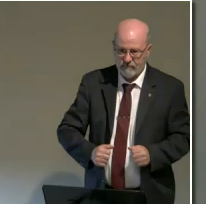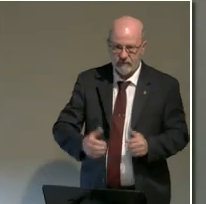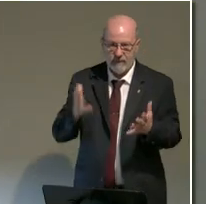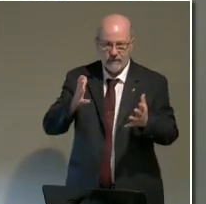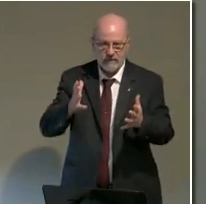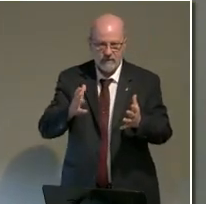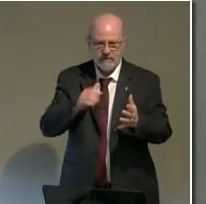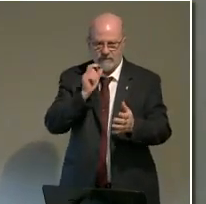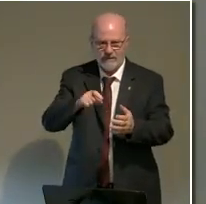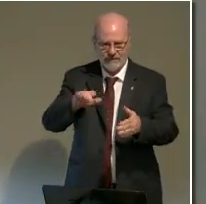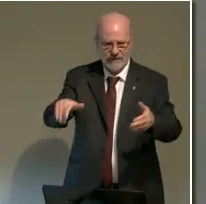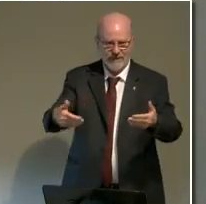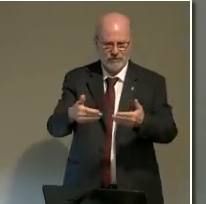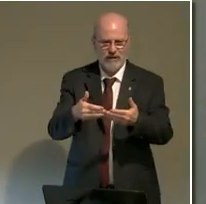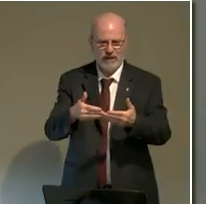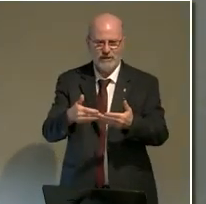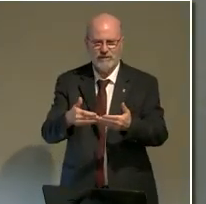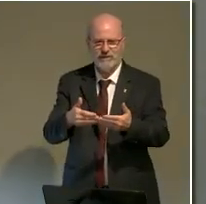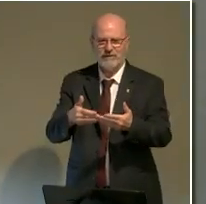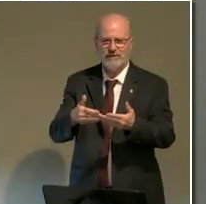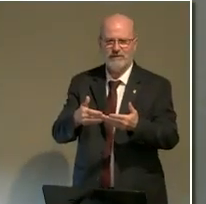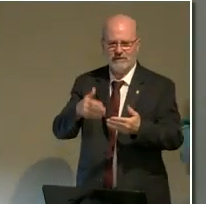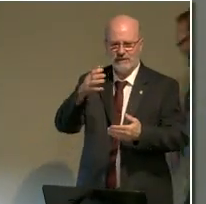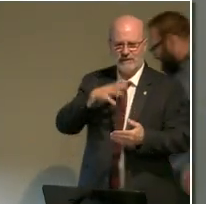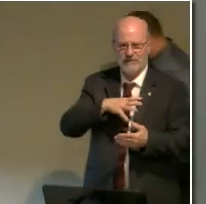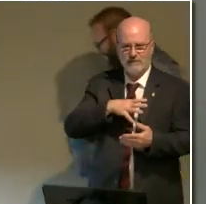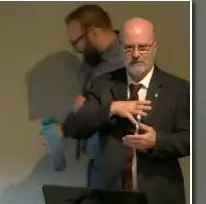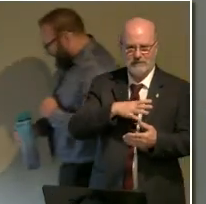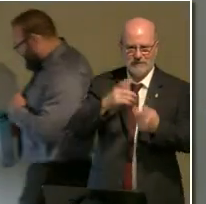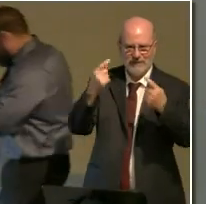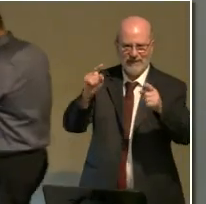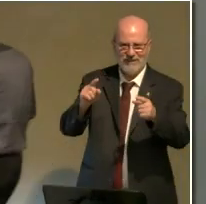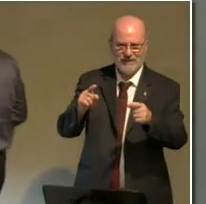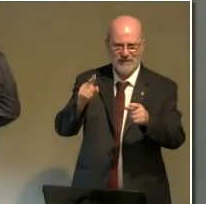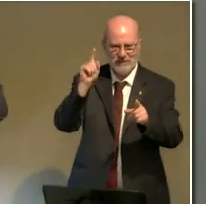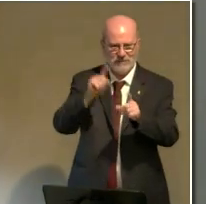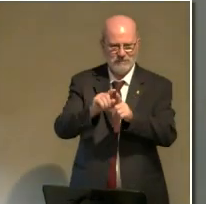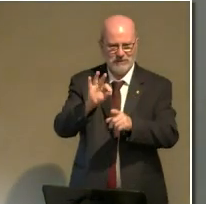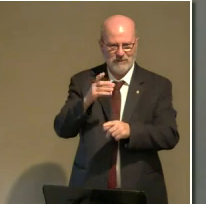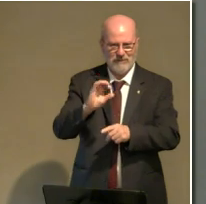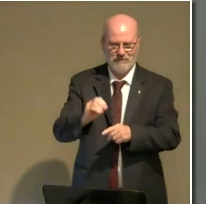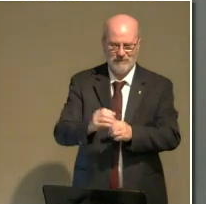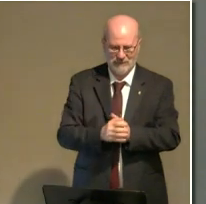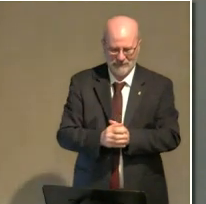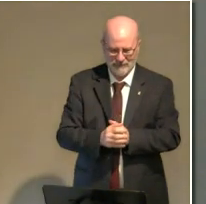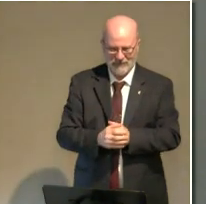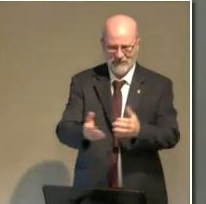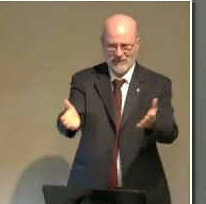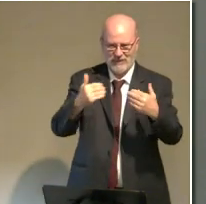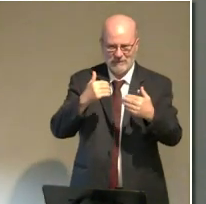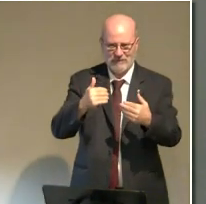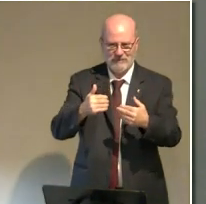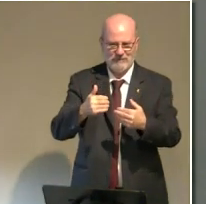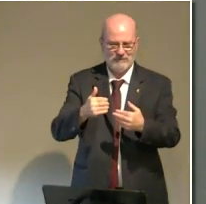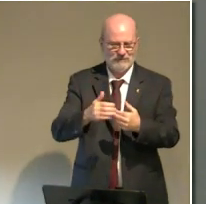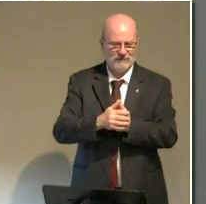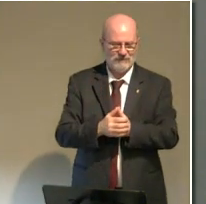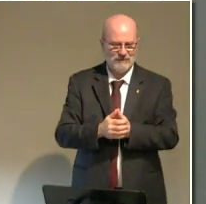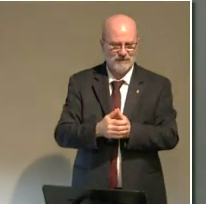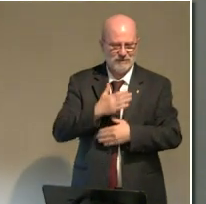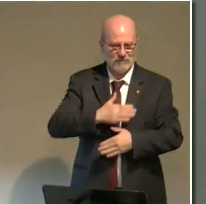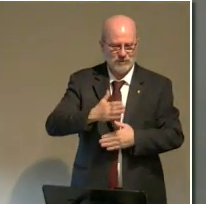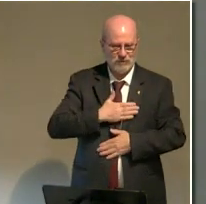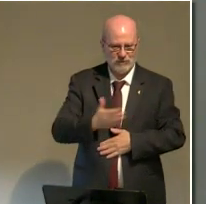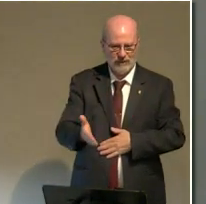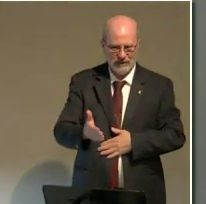I guess he doesn't really need an introduction. The man, the myth, the legend, Brother Fabio. I'm just kidding. Come on up, Brother Fabio. Appreciate